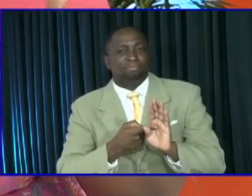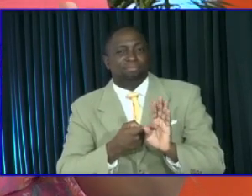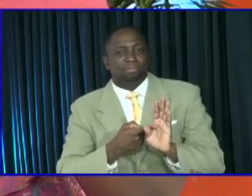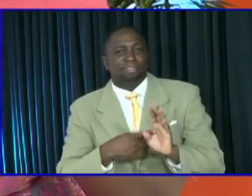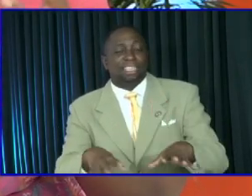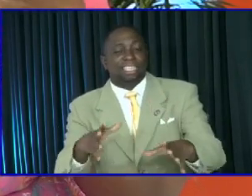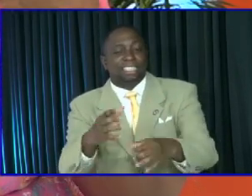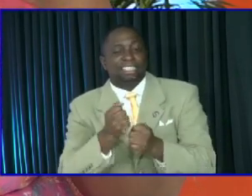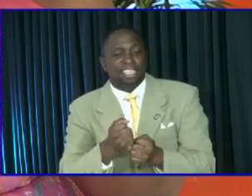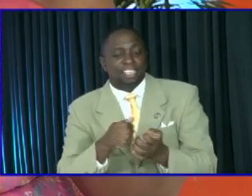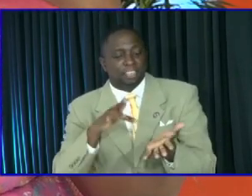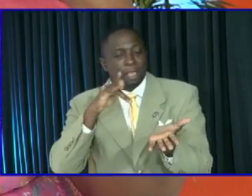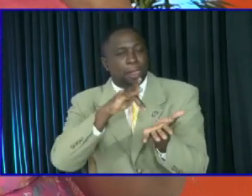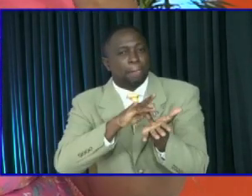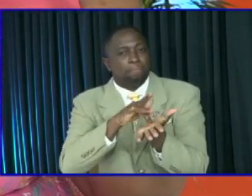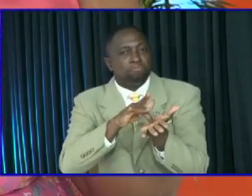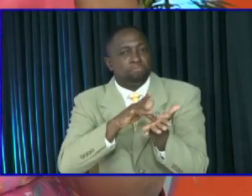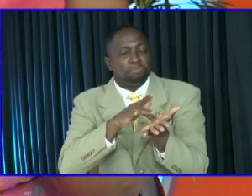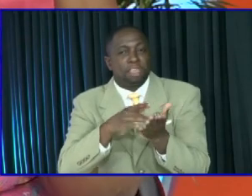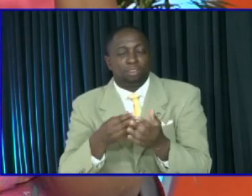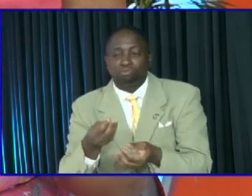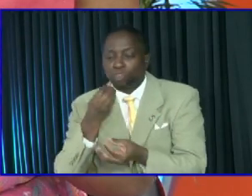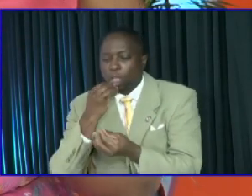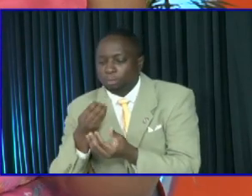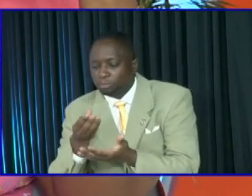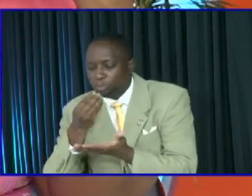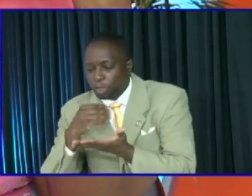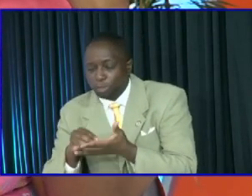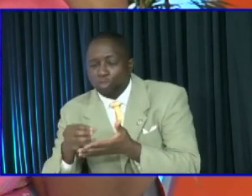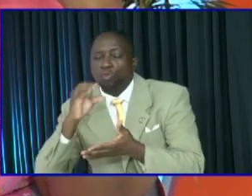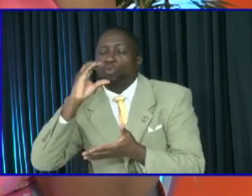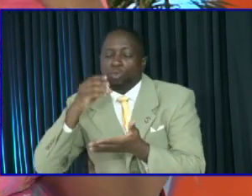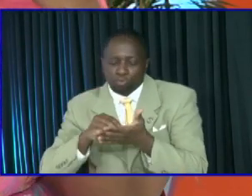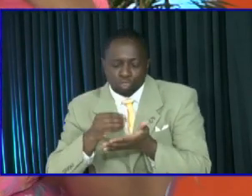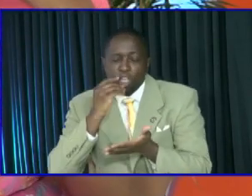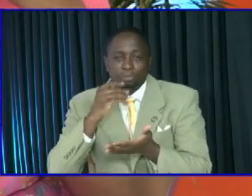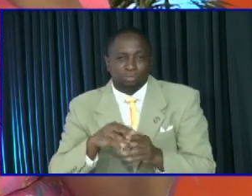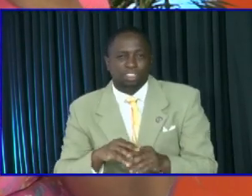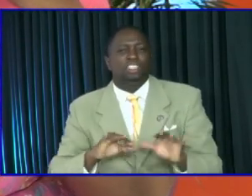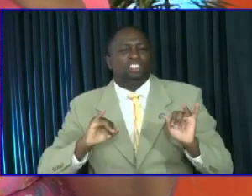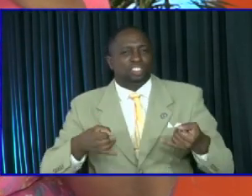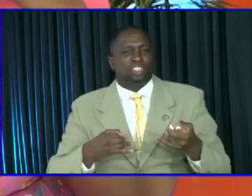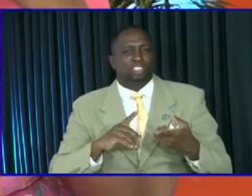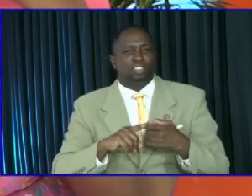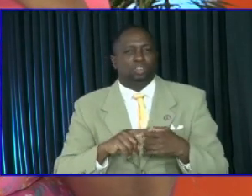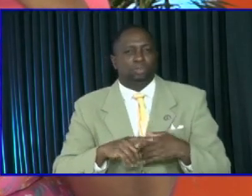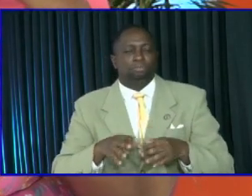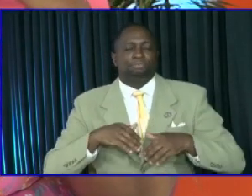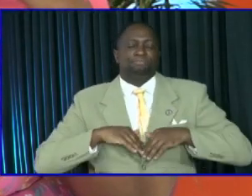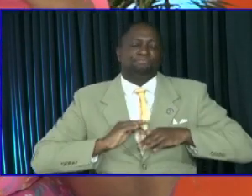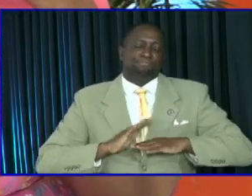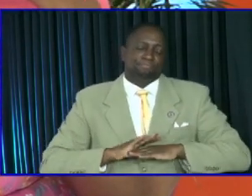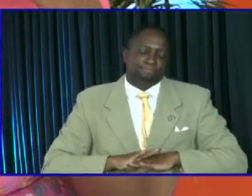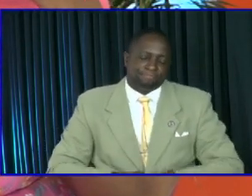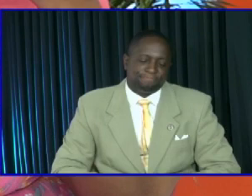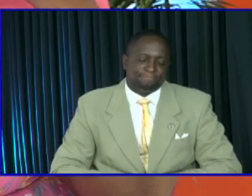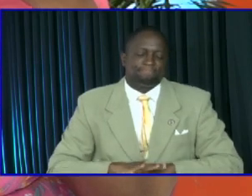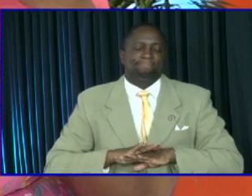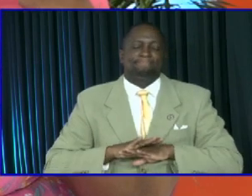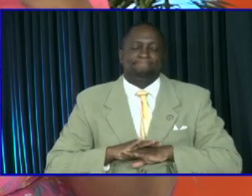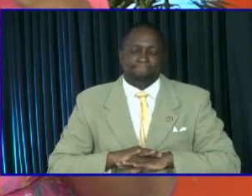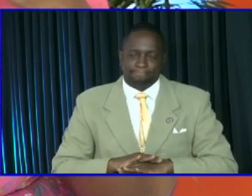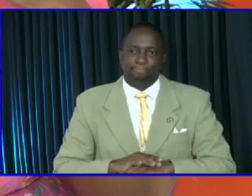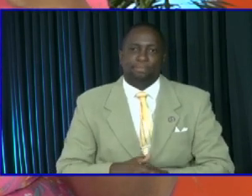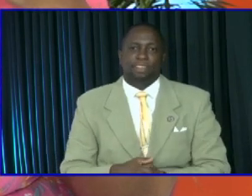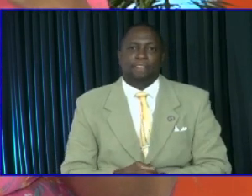and sleeping pills just to have my mind just to turn off. And I